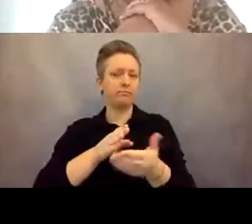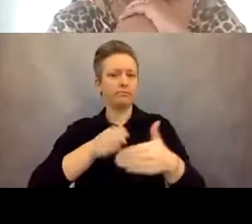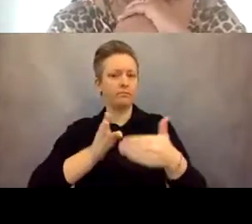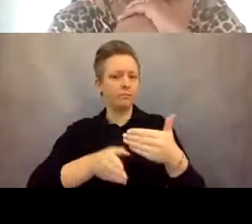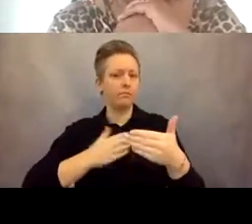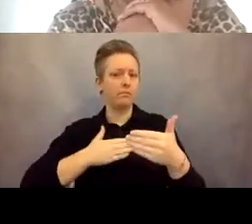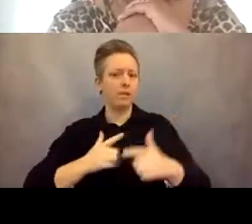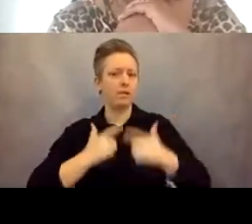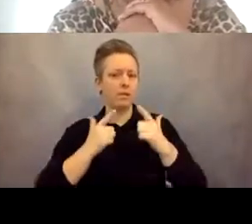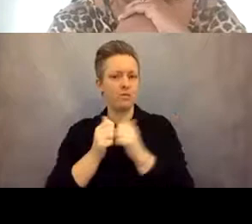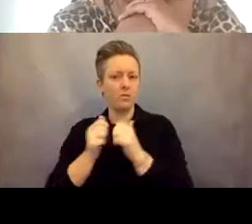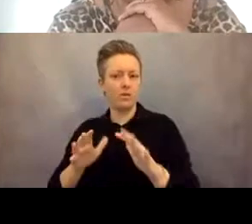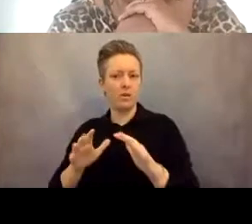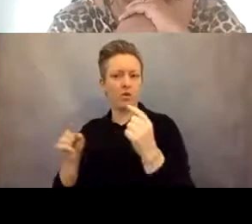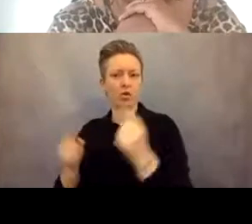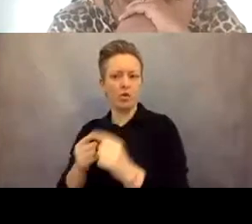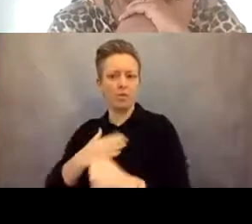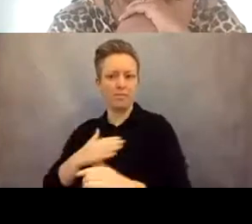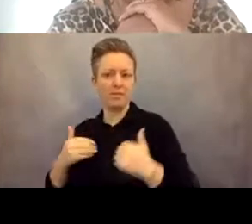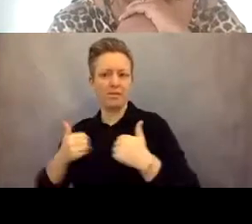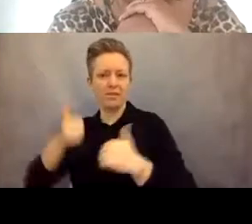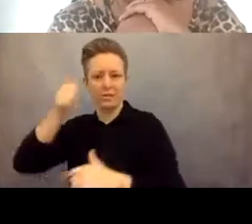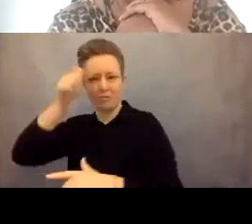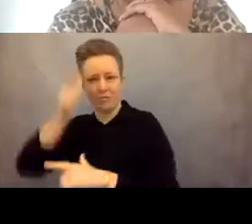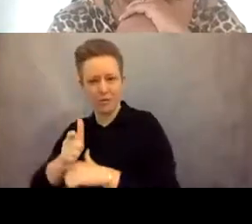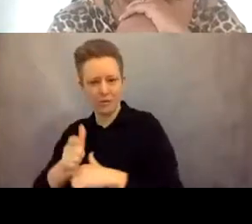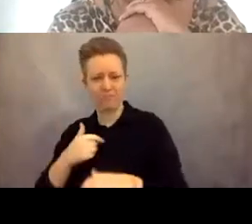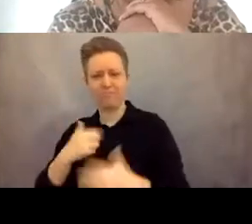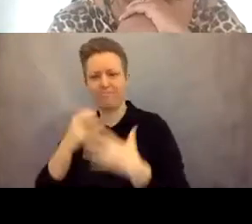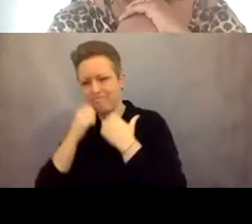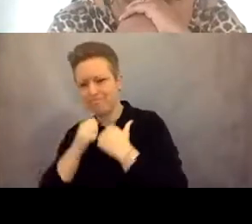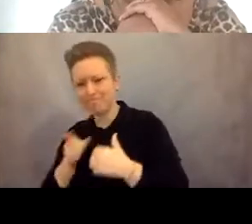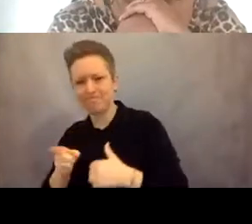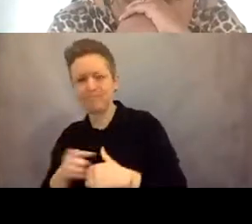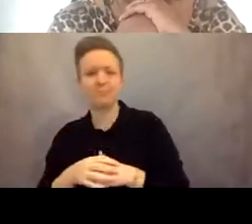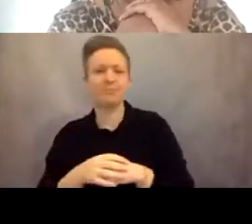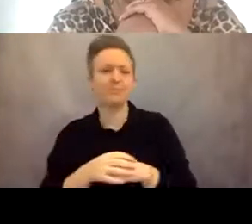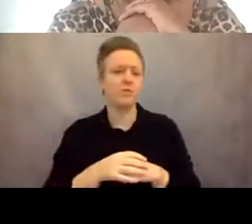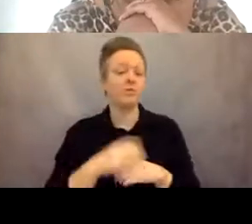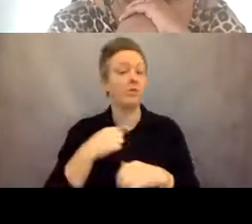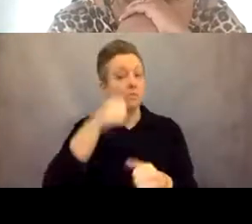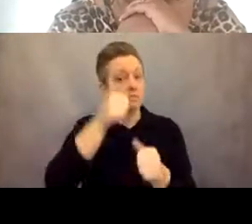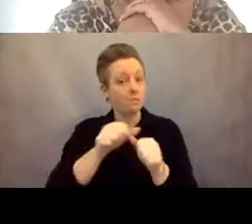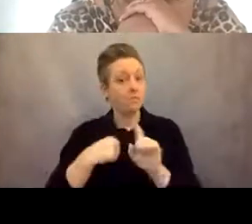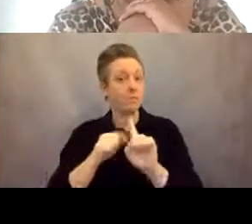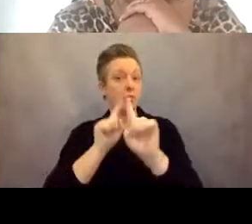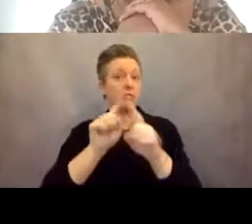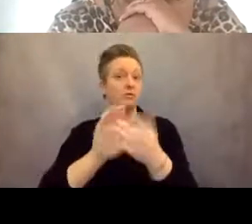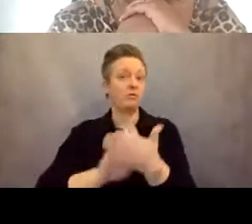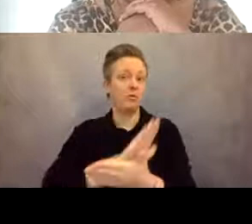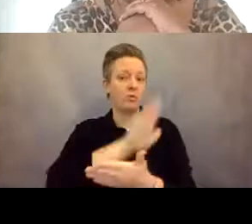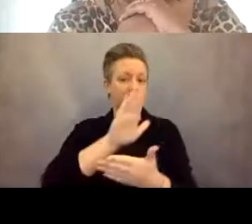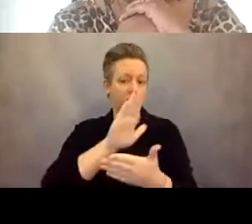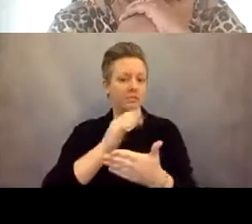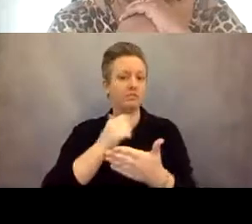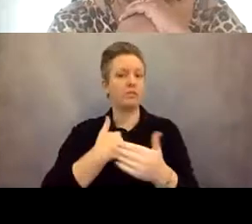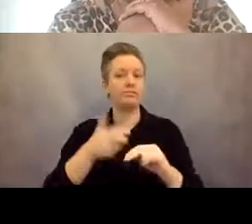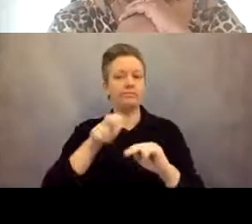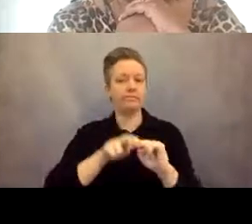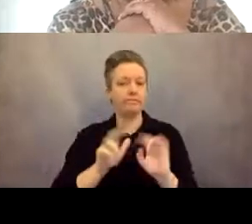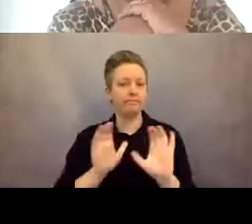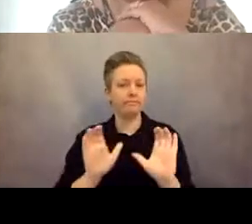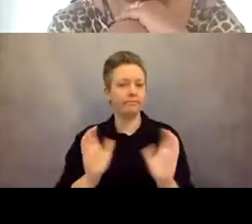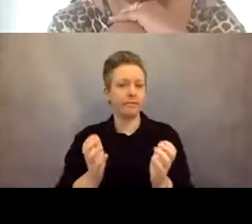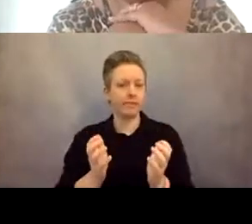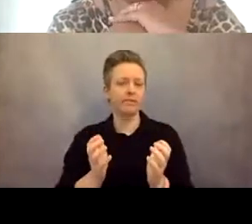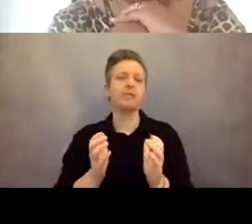myself sitting in one of those very large lecture halls, and my professor at the time, Professor Richard Applebaum, was talking to us about suffering on this one